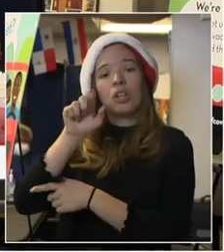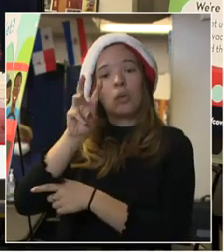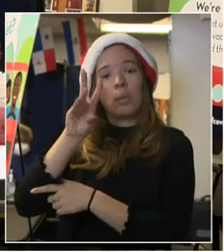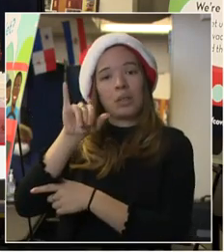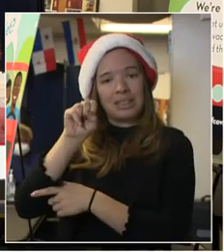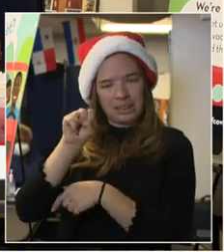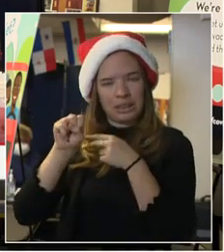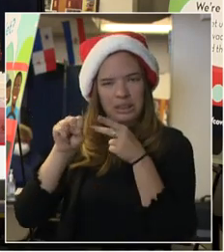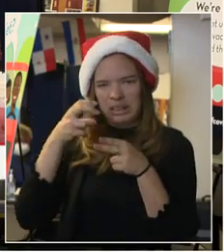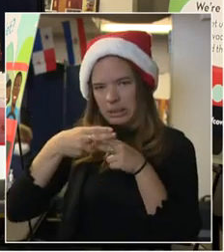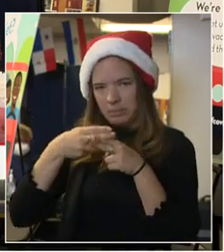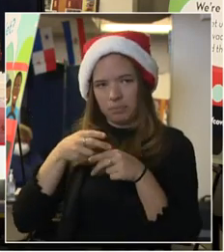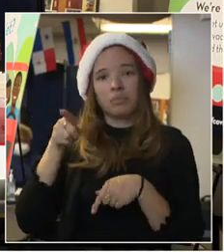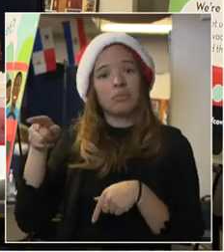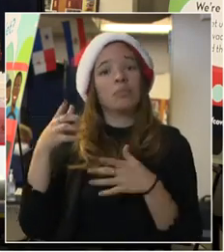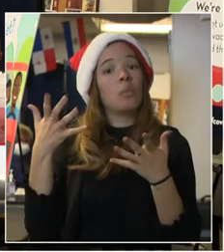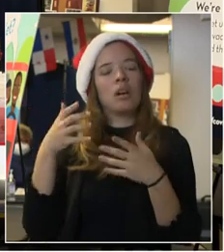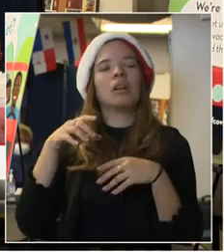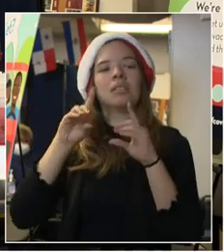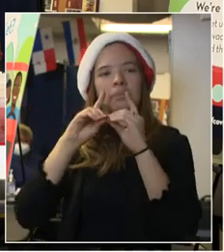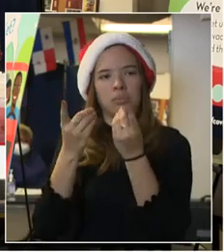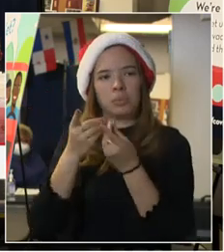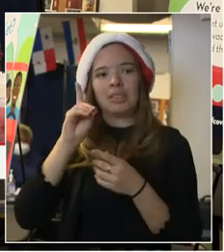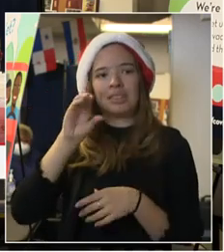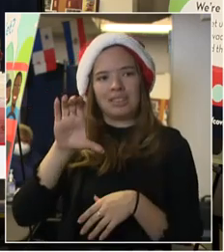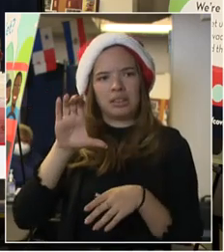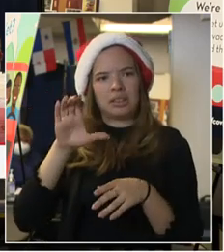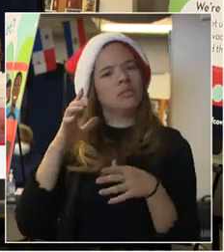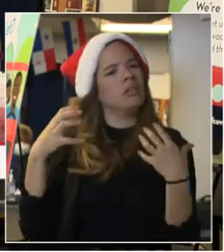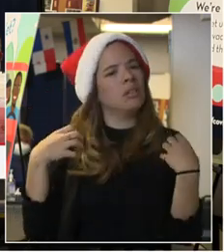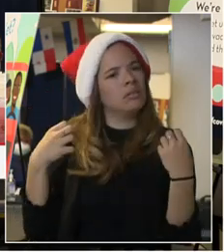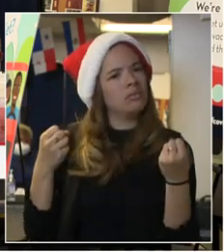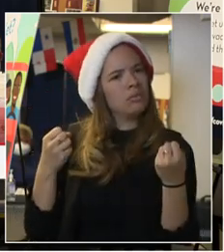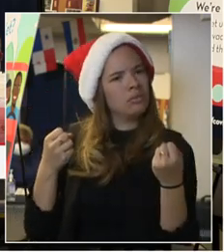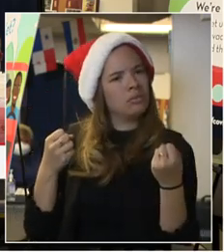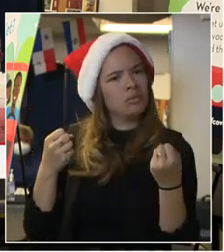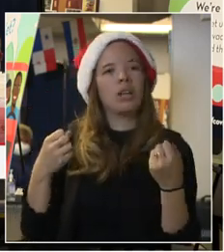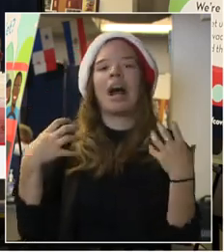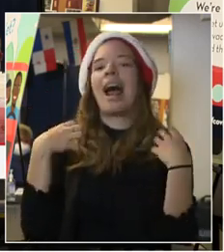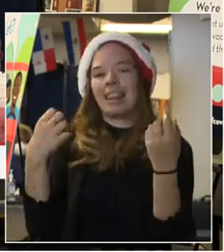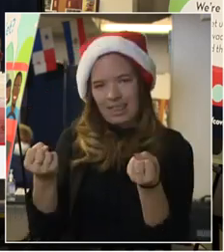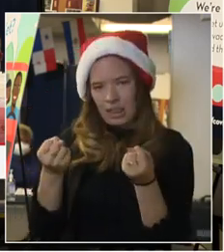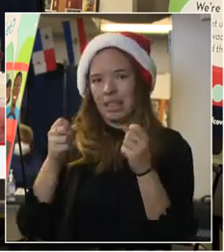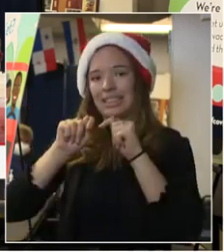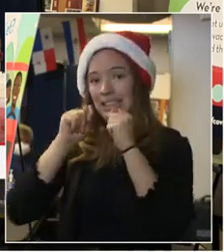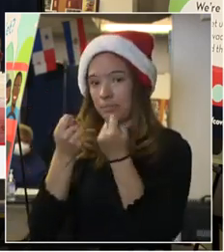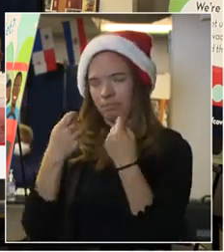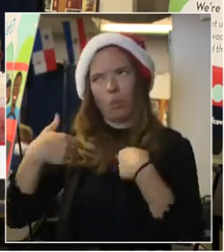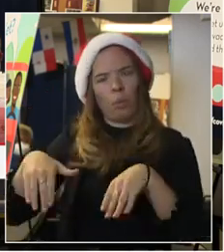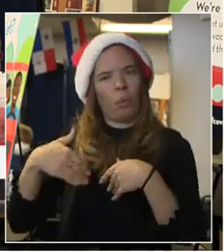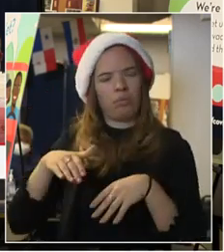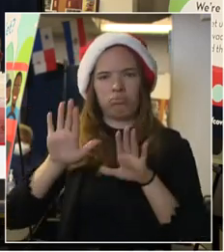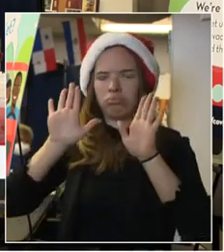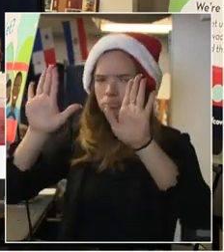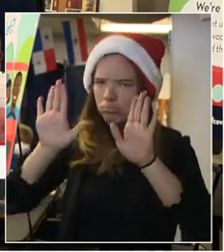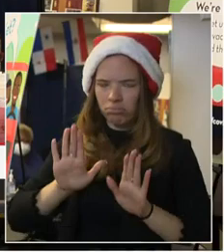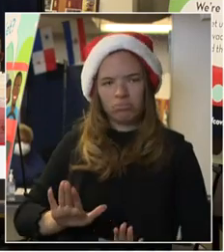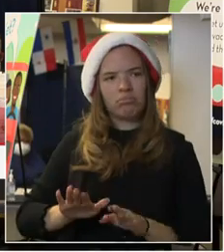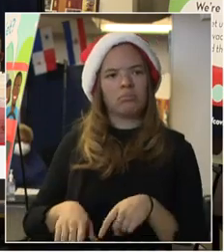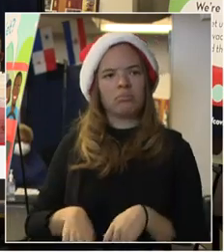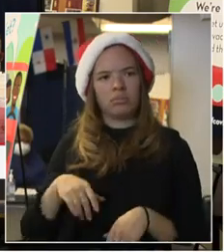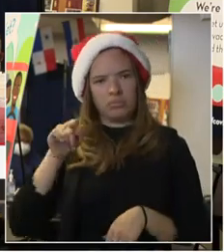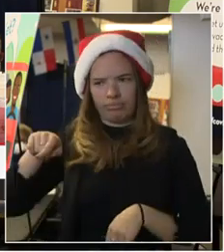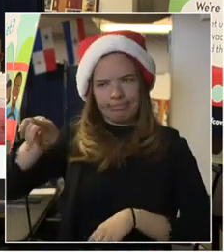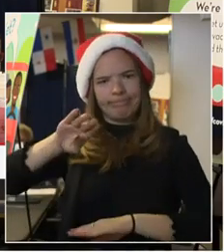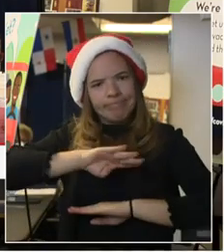wonderful population health work that they do every day to meet the needs of DC residents. As